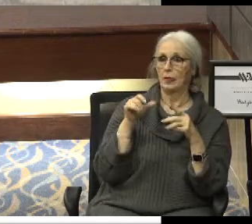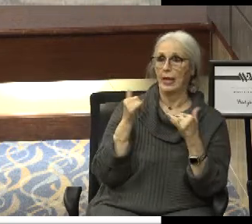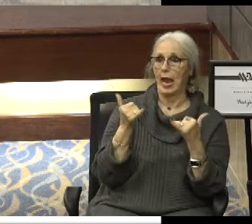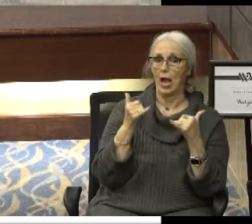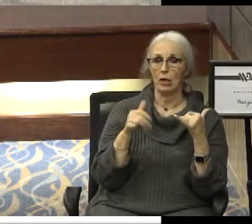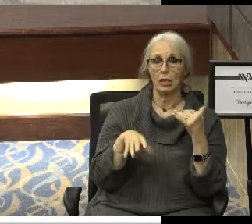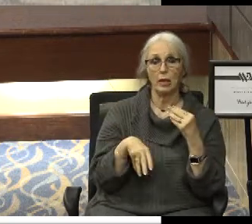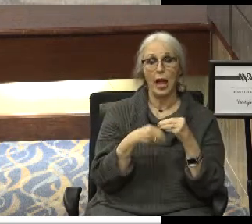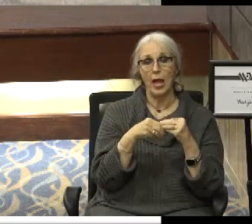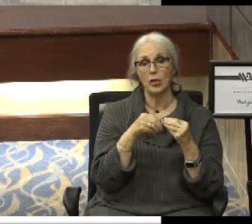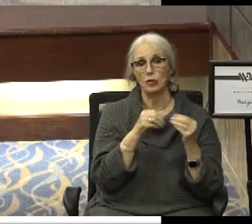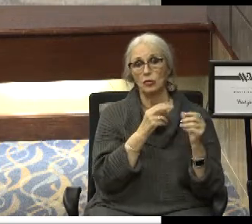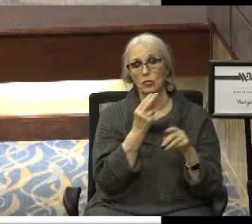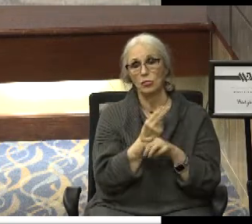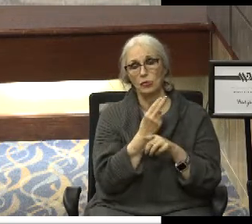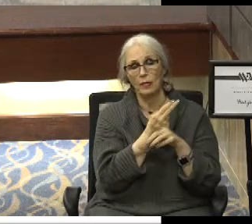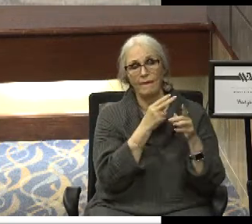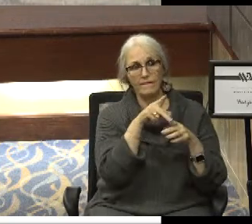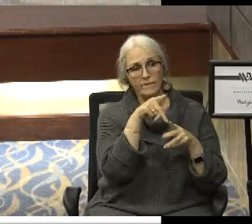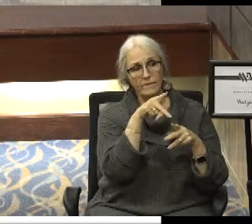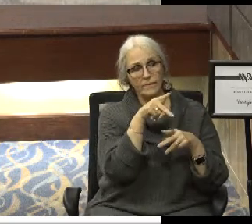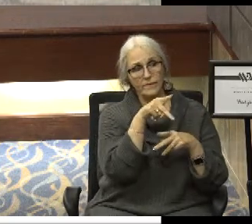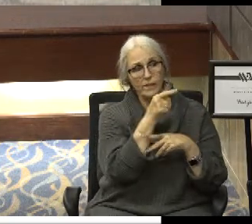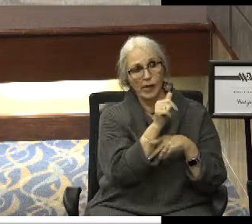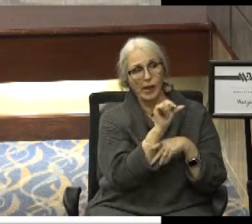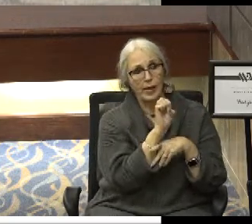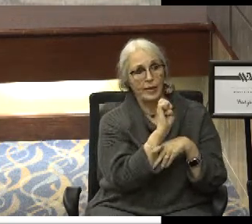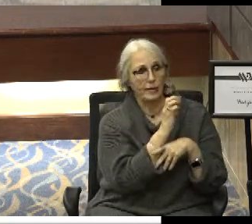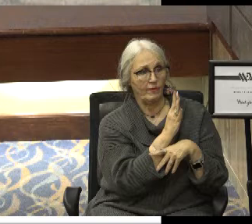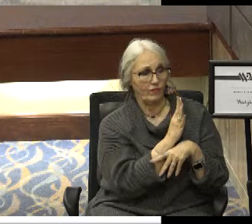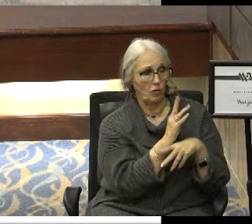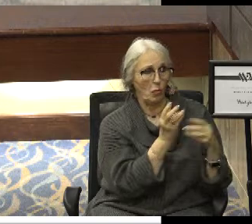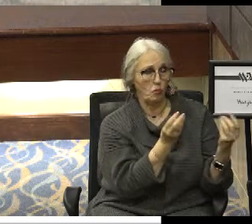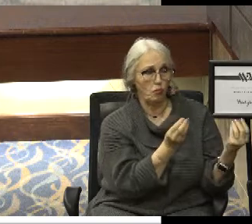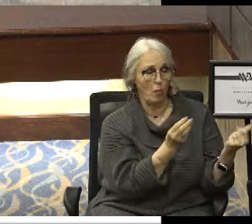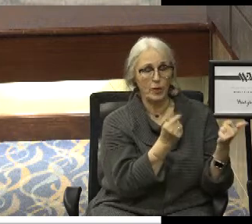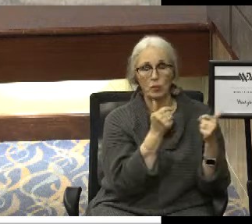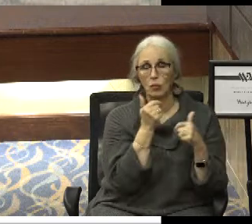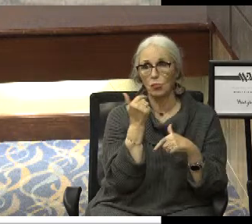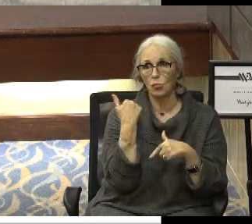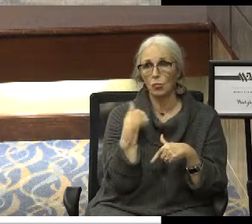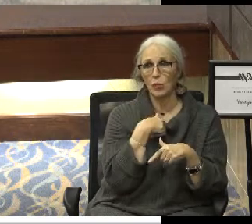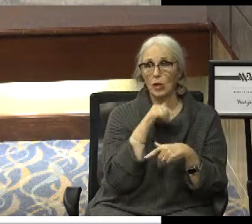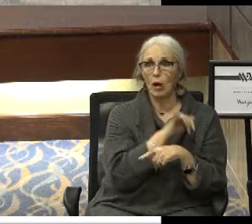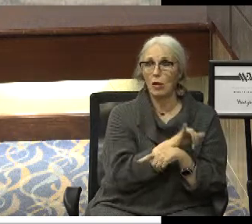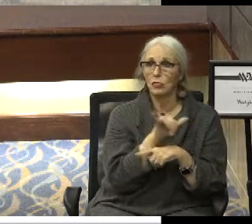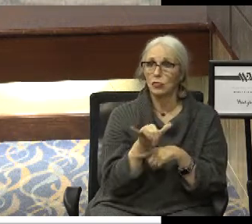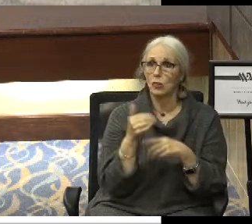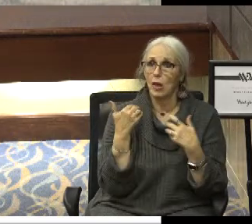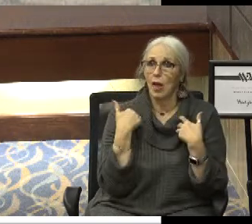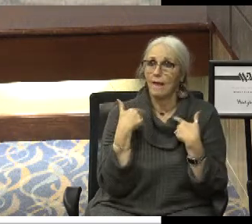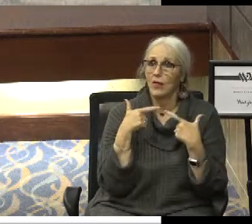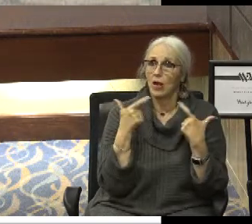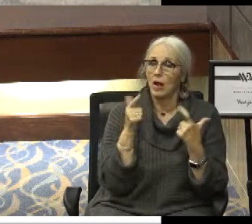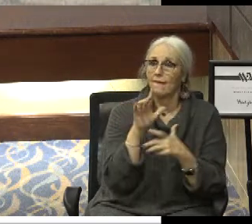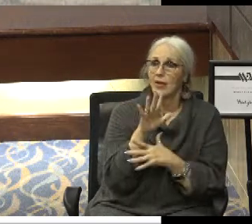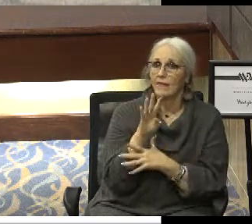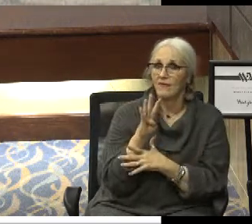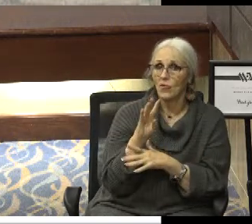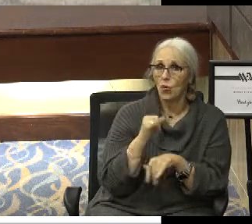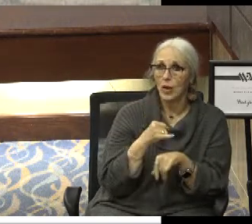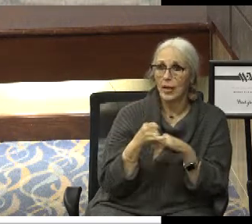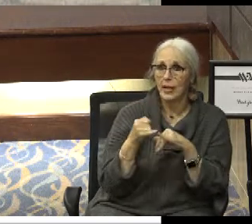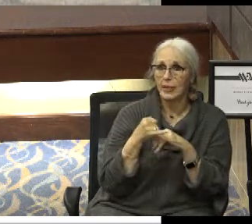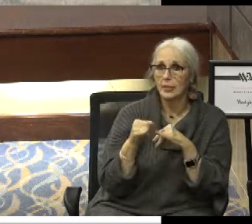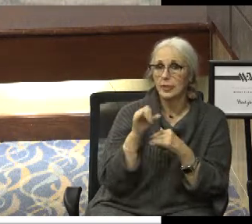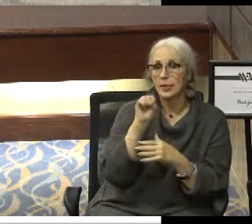the what used to be the Phase 4 property, we also had a large 54-inch